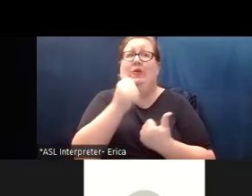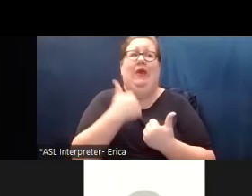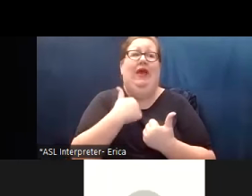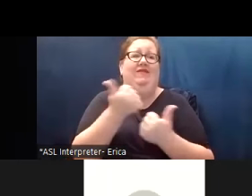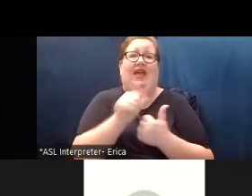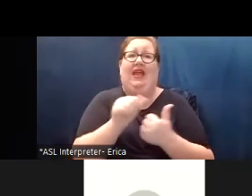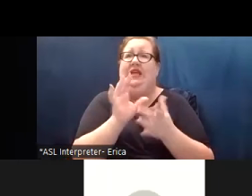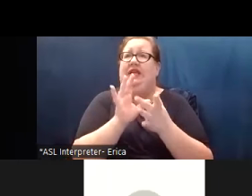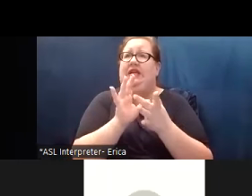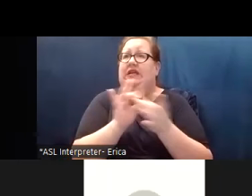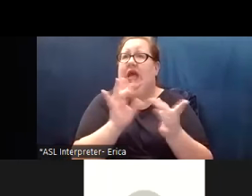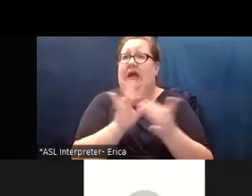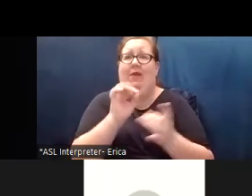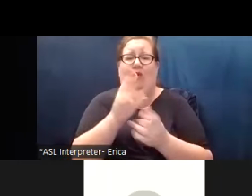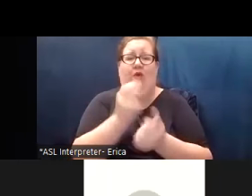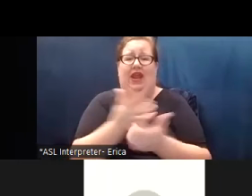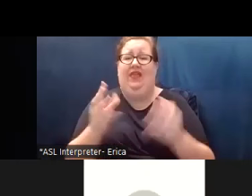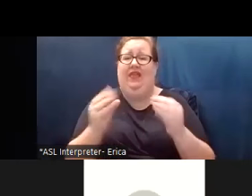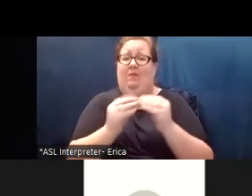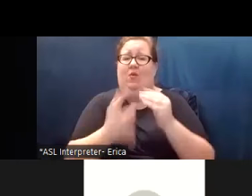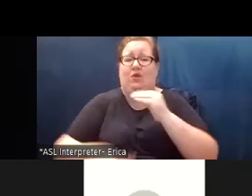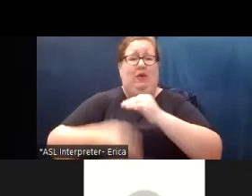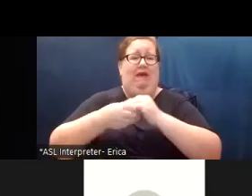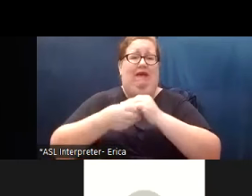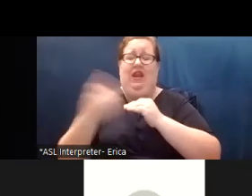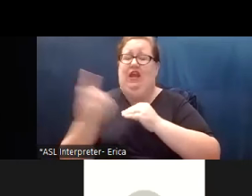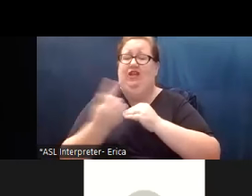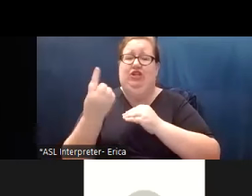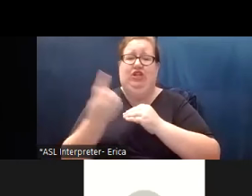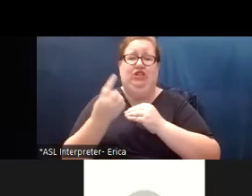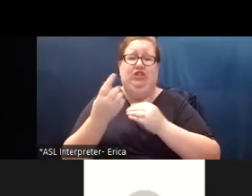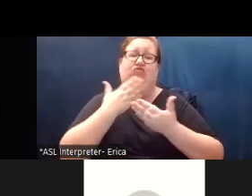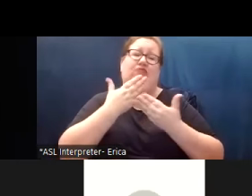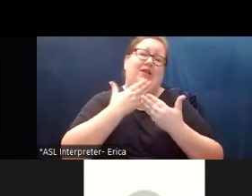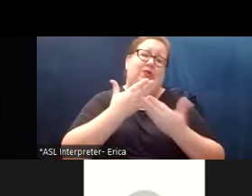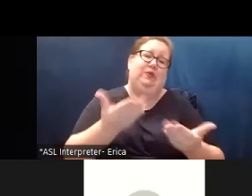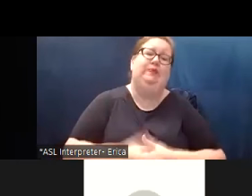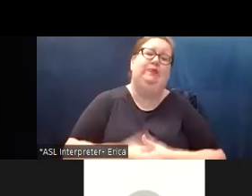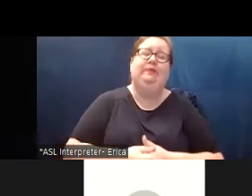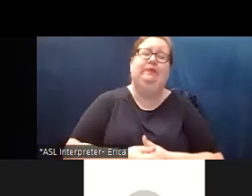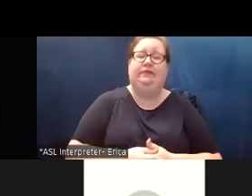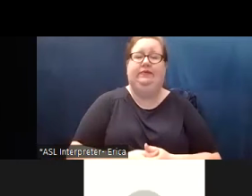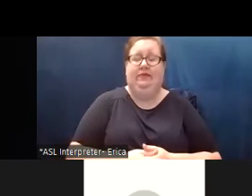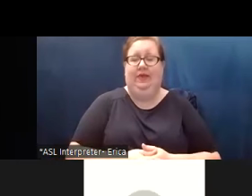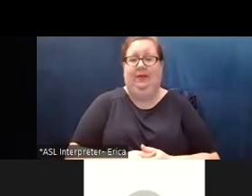comment or anything additional to add except gratitude.